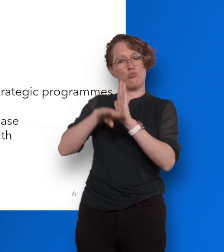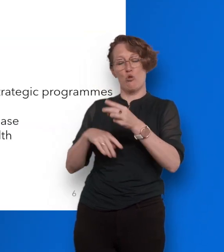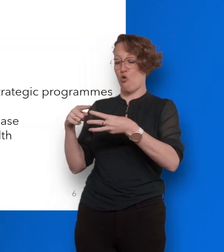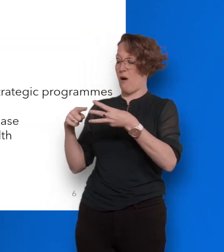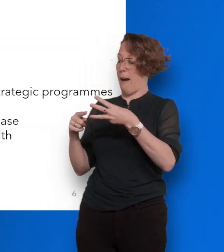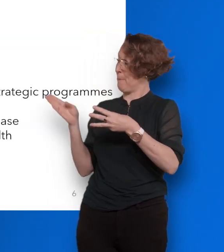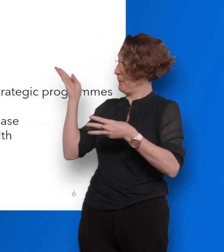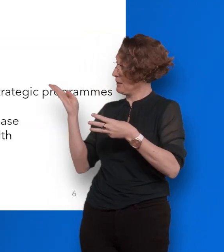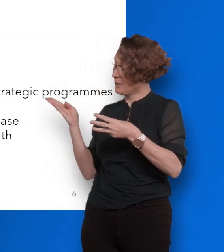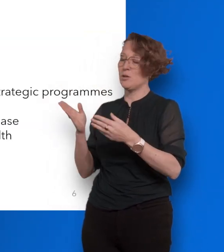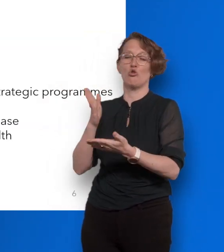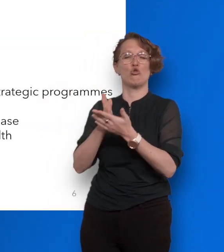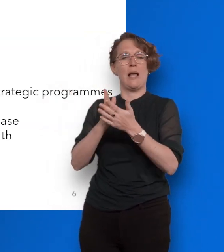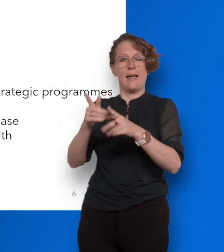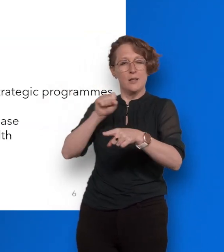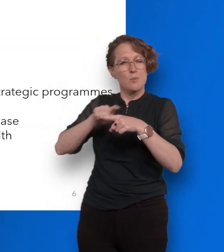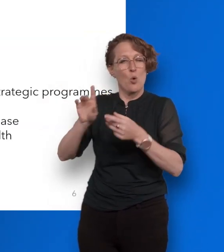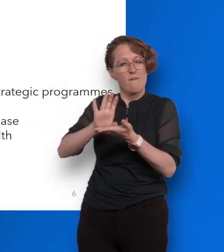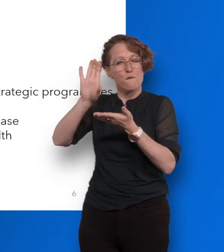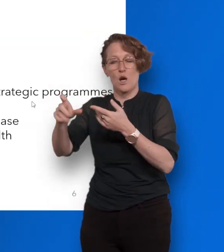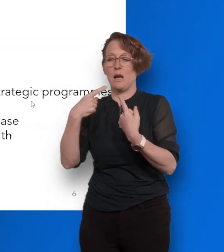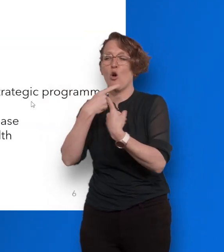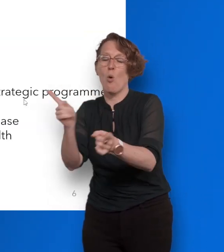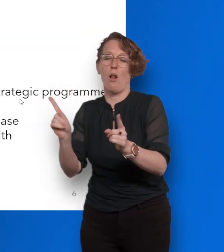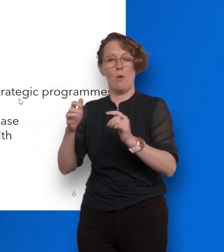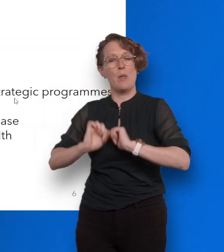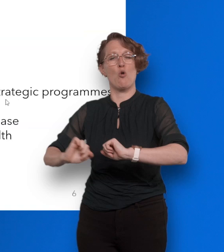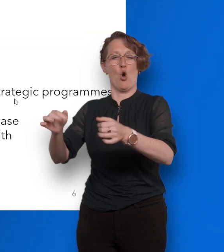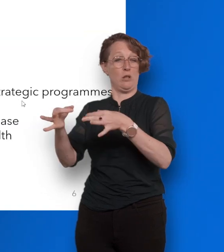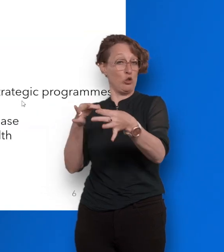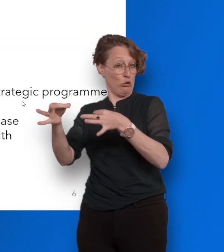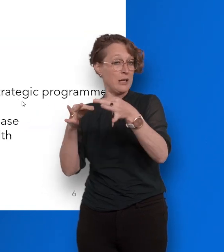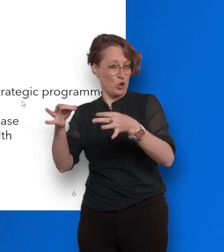will have bespoke funding calls to meet priorities within their own strategies. So